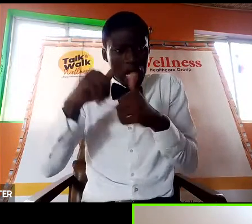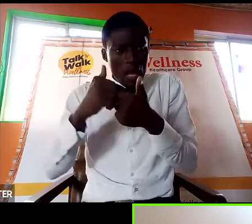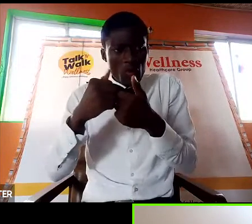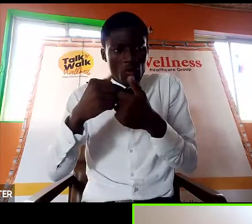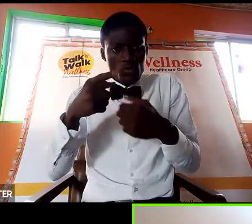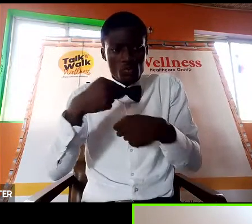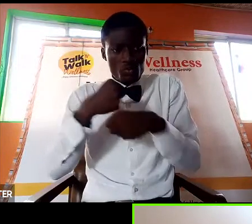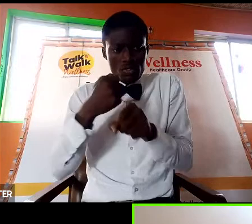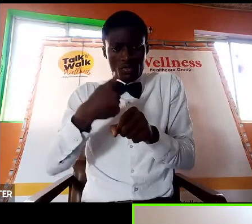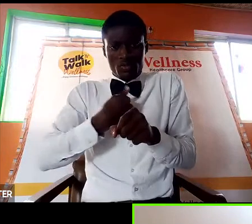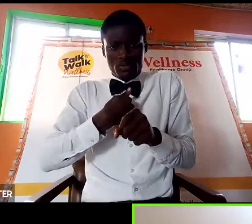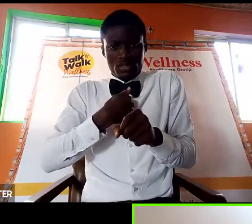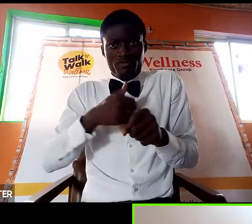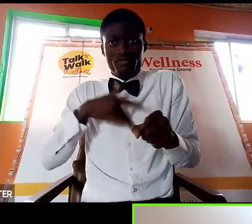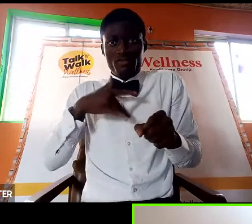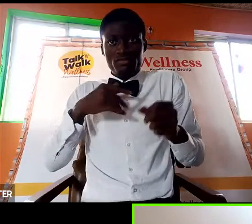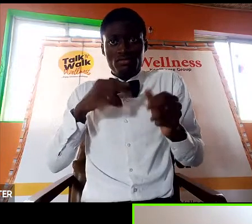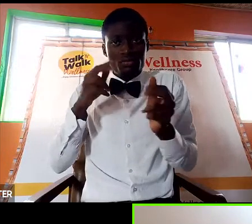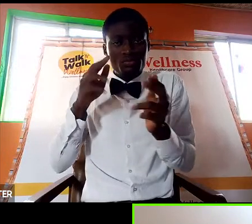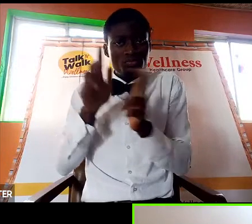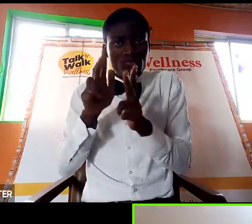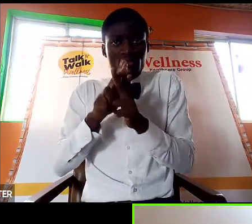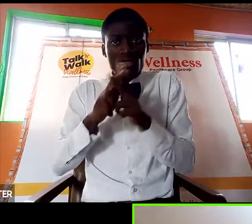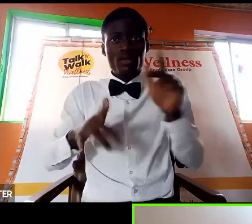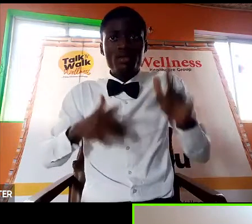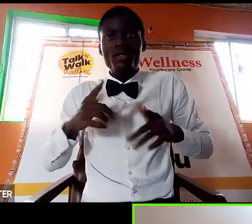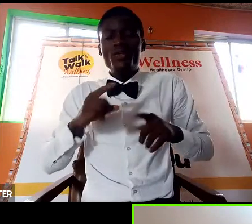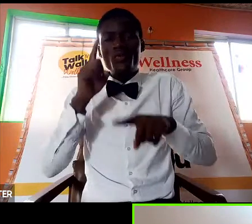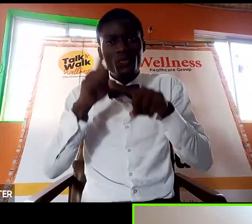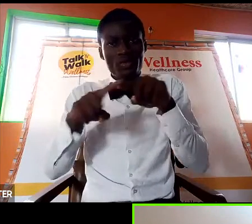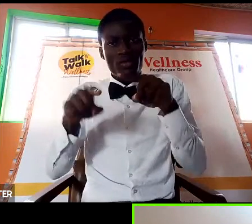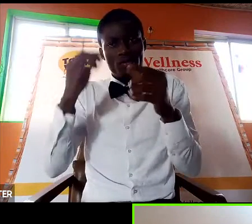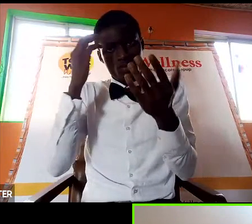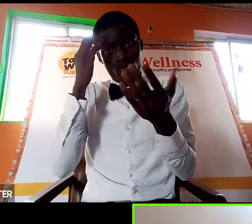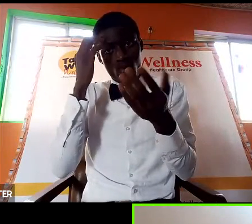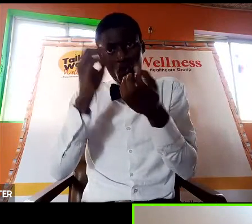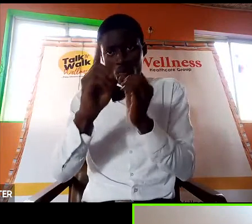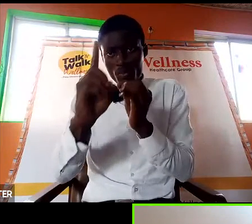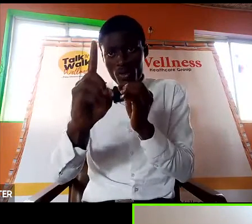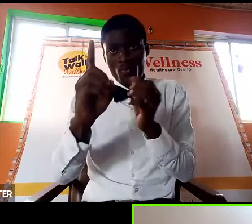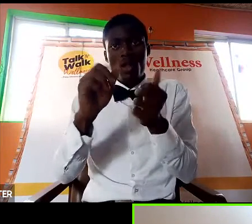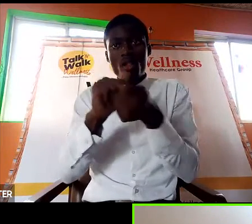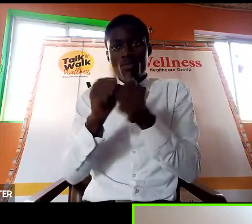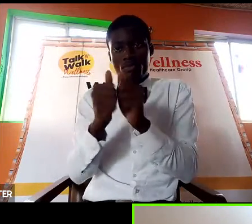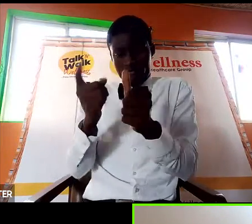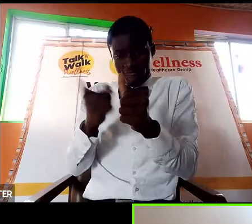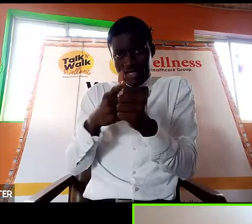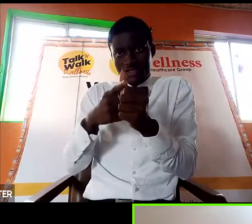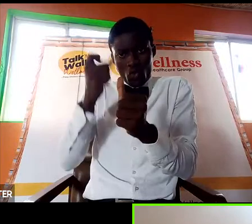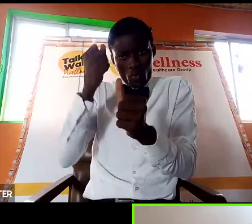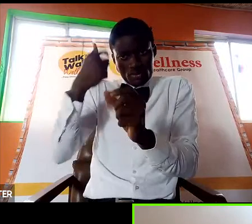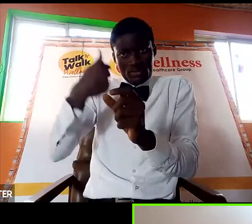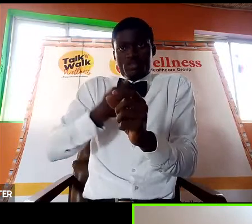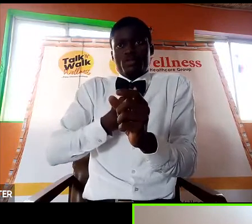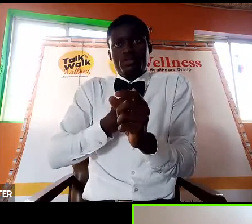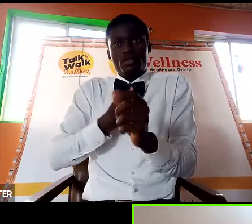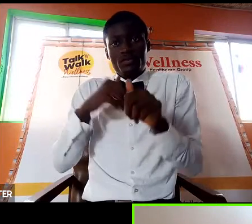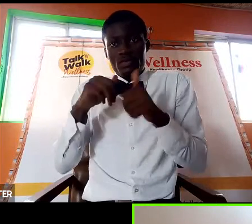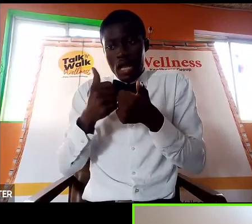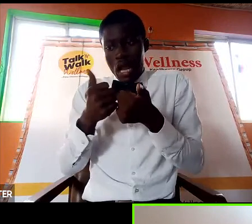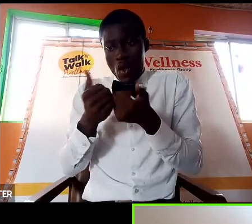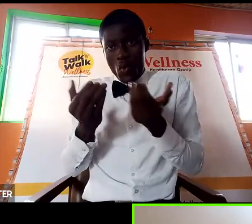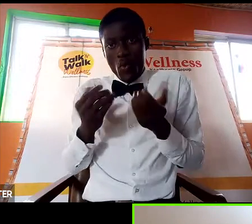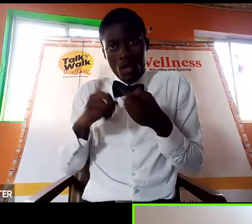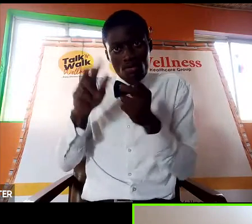it? How do you demand for it? That is the number one problem. And I think that's a very good place to start from. The woman needs to begin to define, what